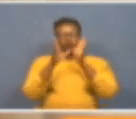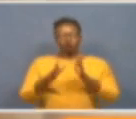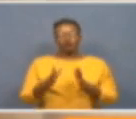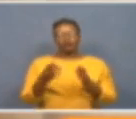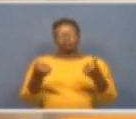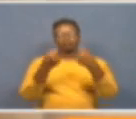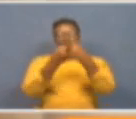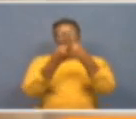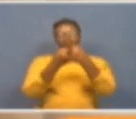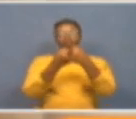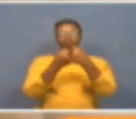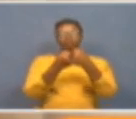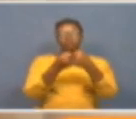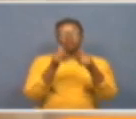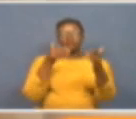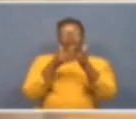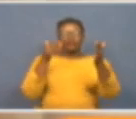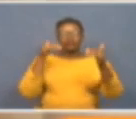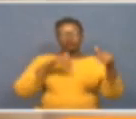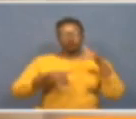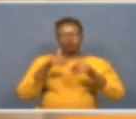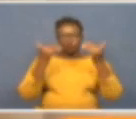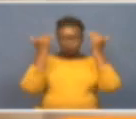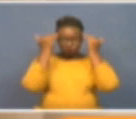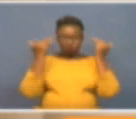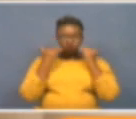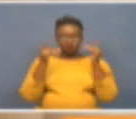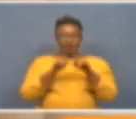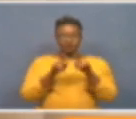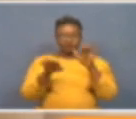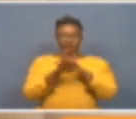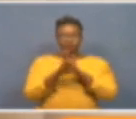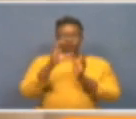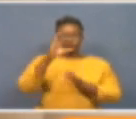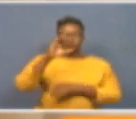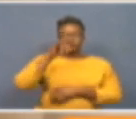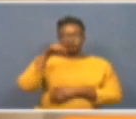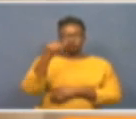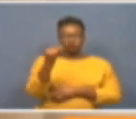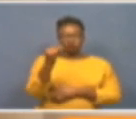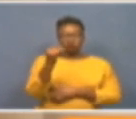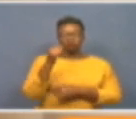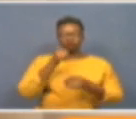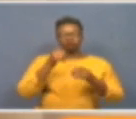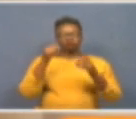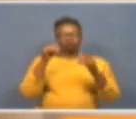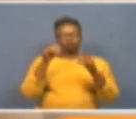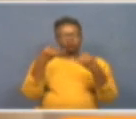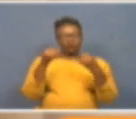combat inside the anti-corruption court as Deputy Chief Justice Philomena Mwilu fights to clear her